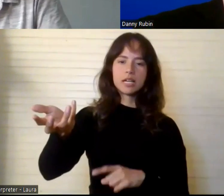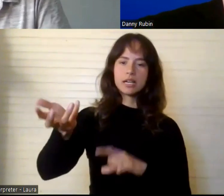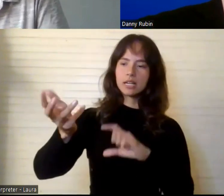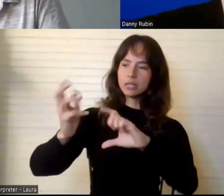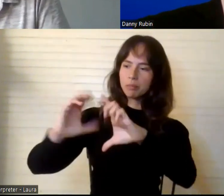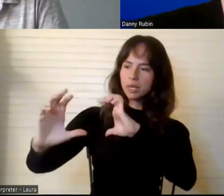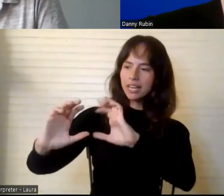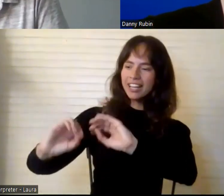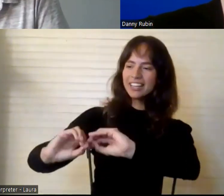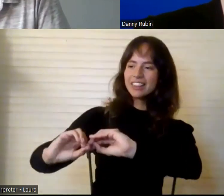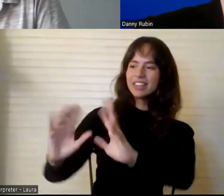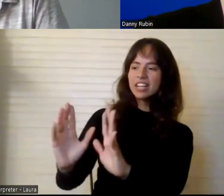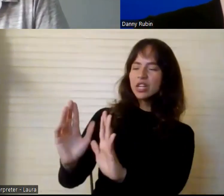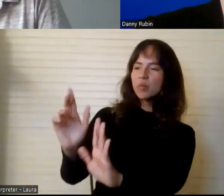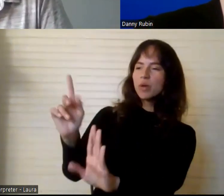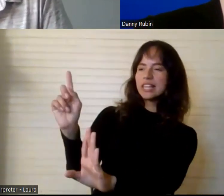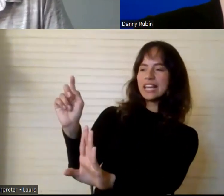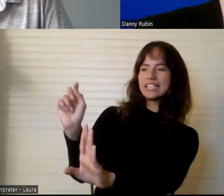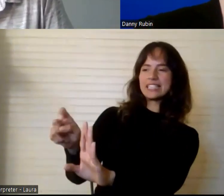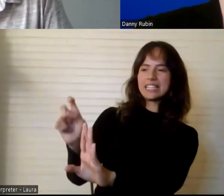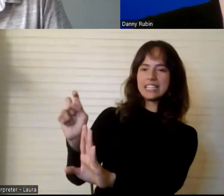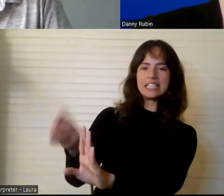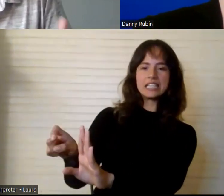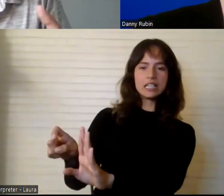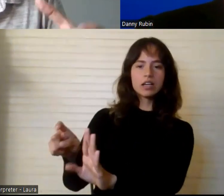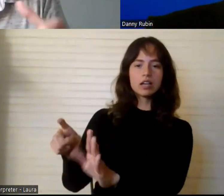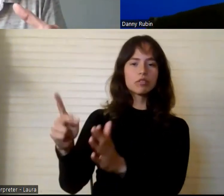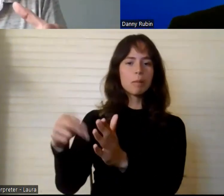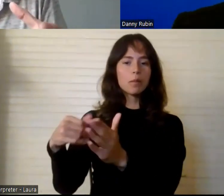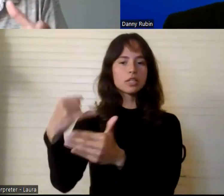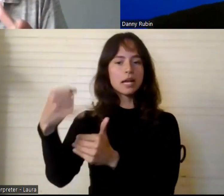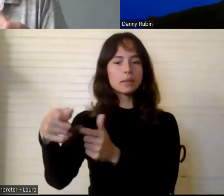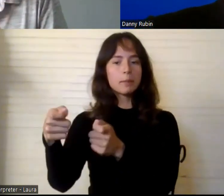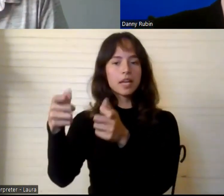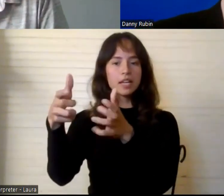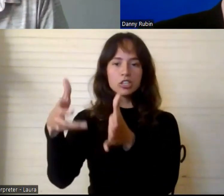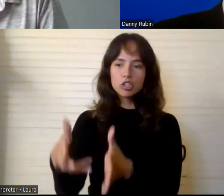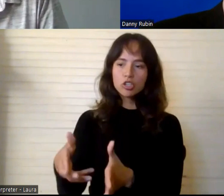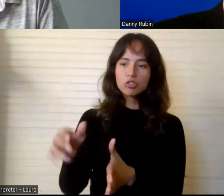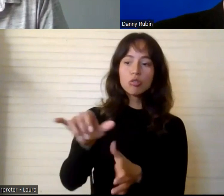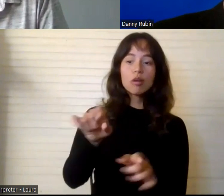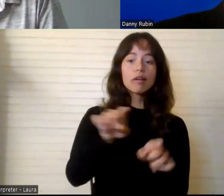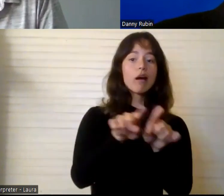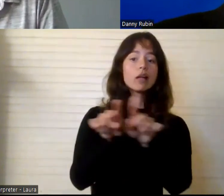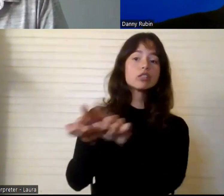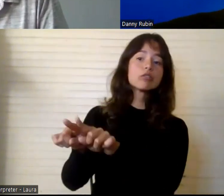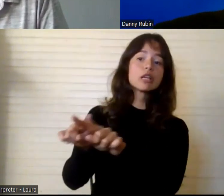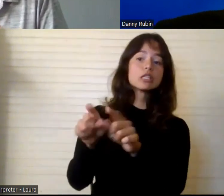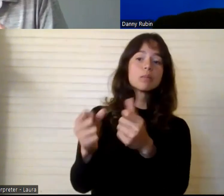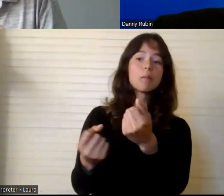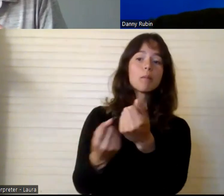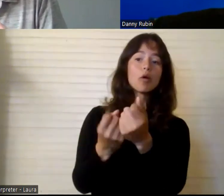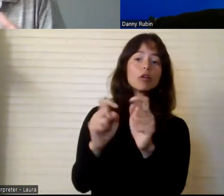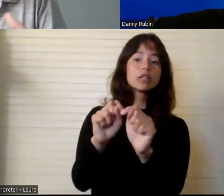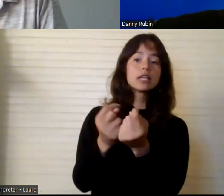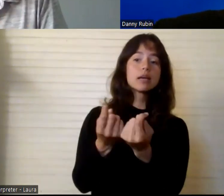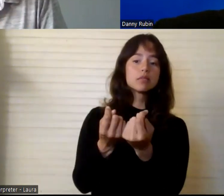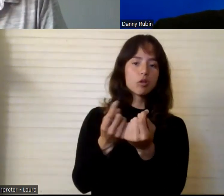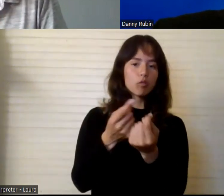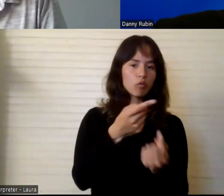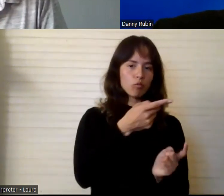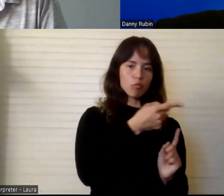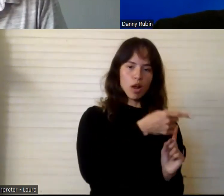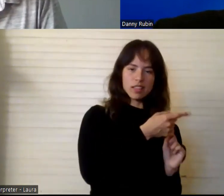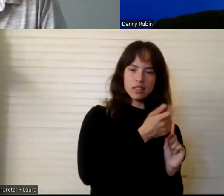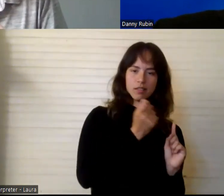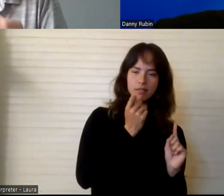management team, our designers, developers, and ultimately our support team so they know what exactly that client needs. And we have a